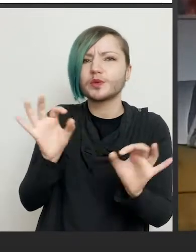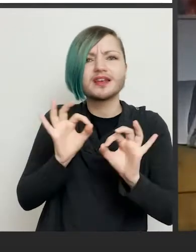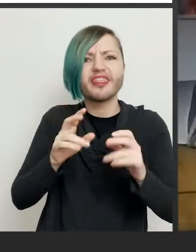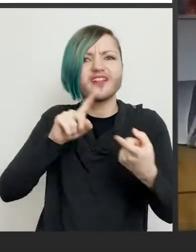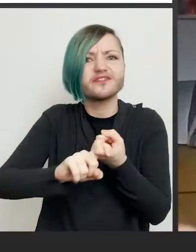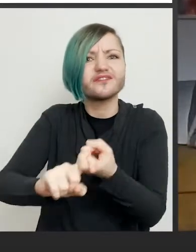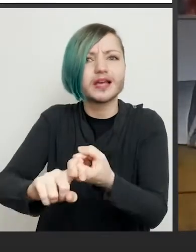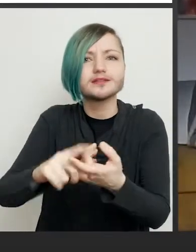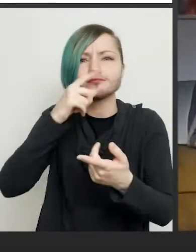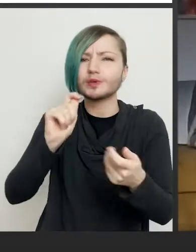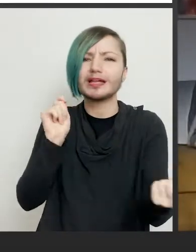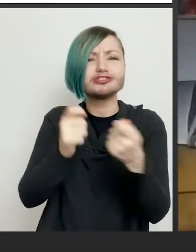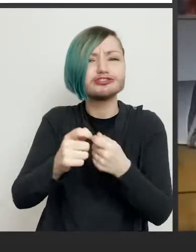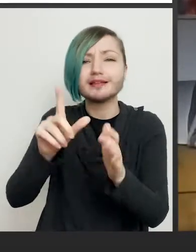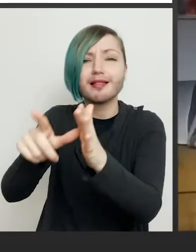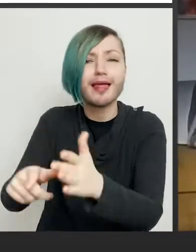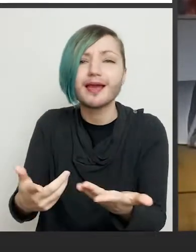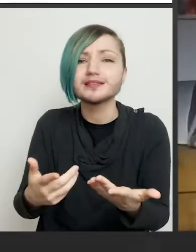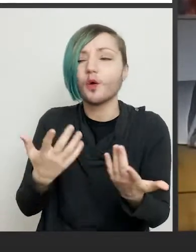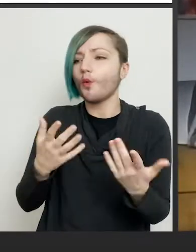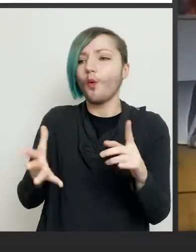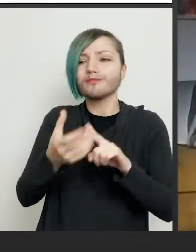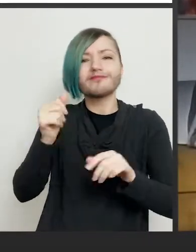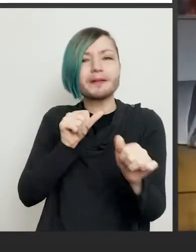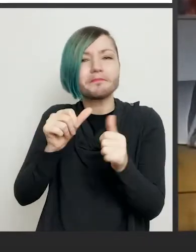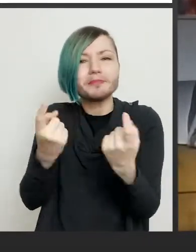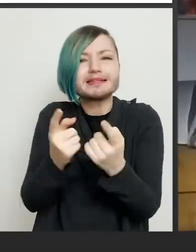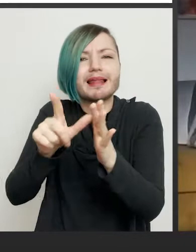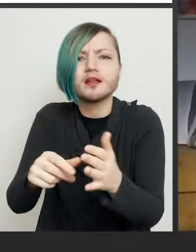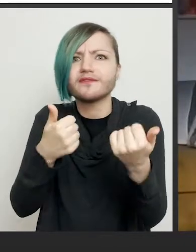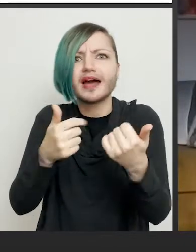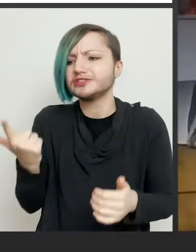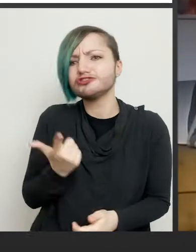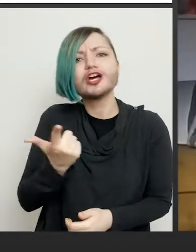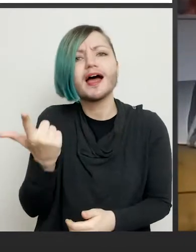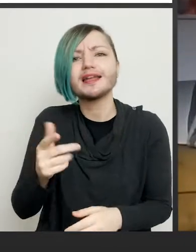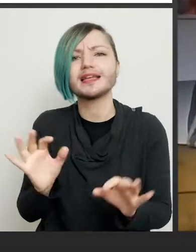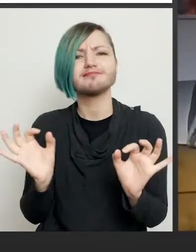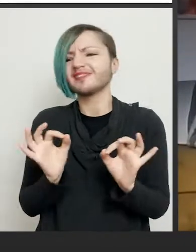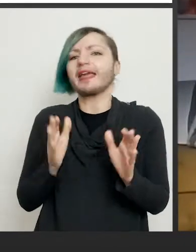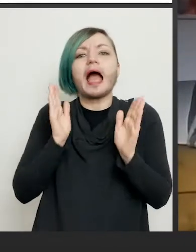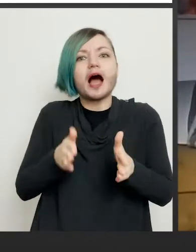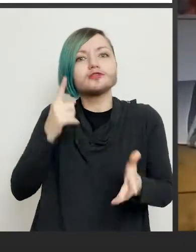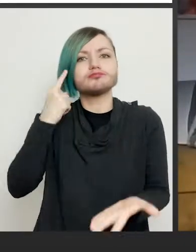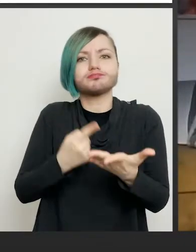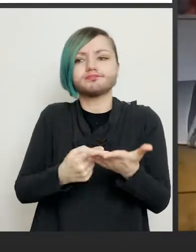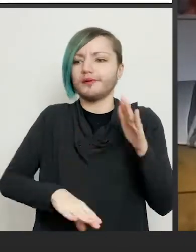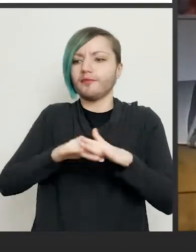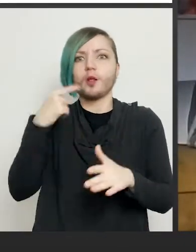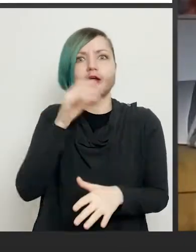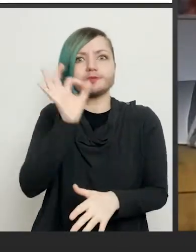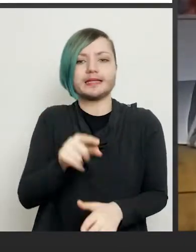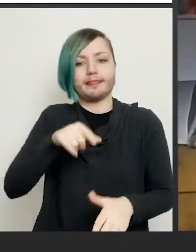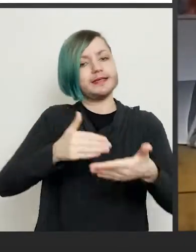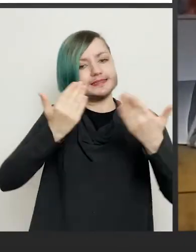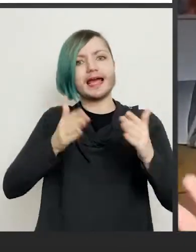things later on, or find something that fits even better. And, it's a journey. It's not something you have to decide fully on this day.